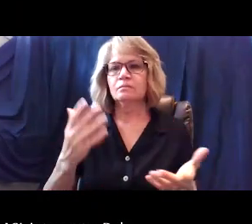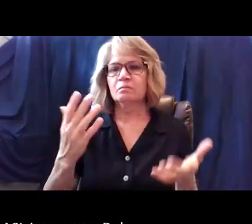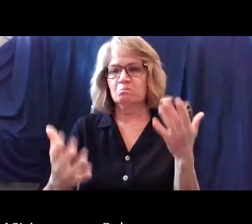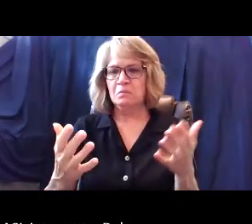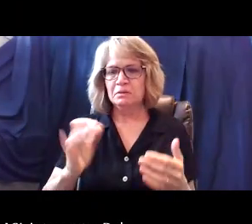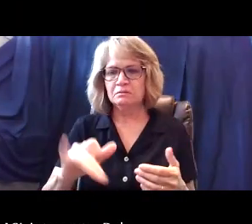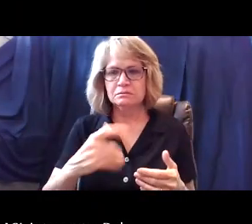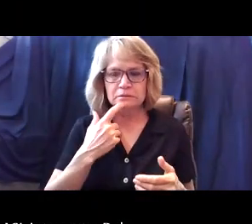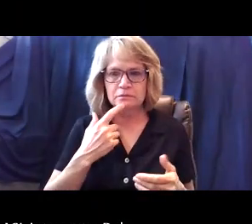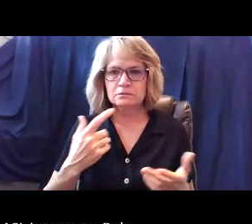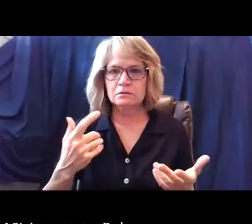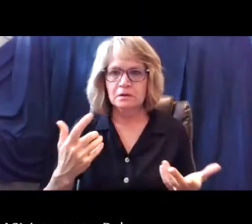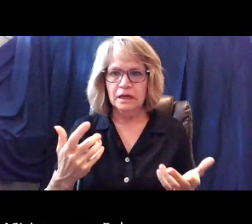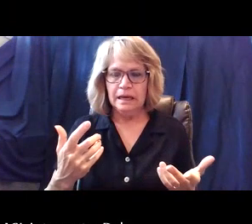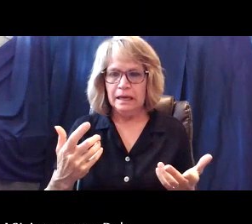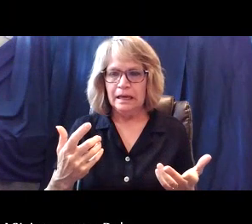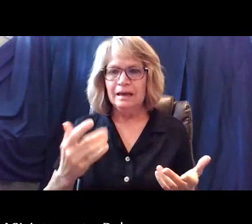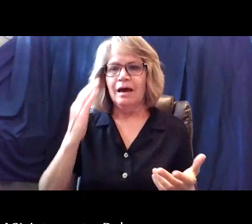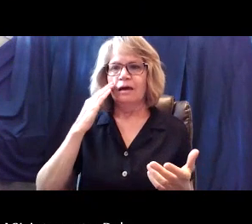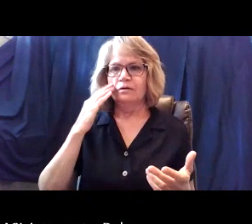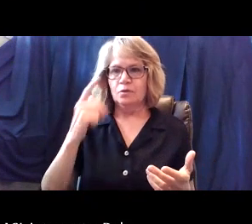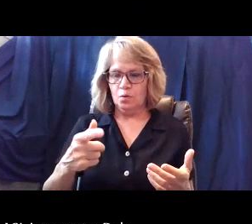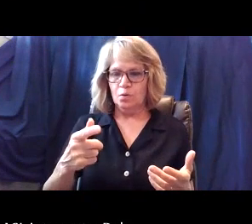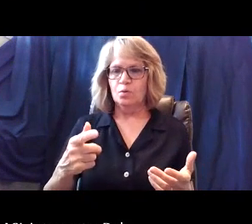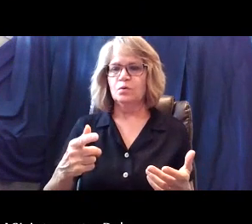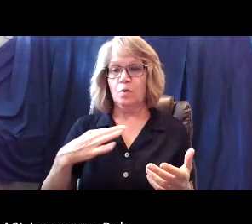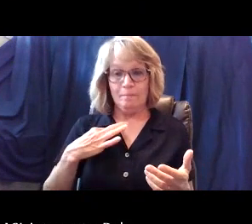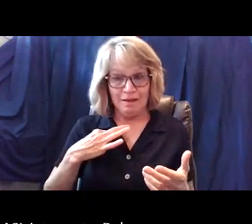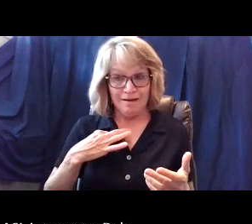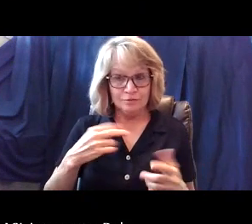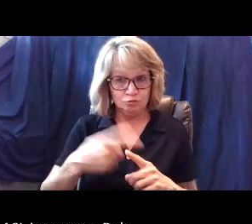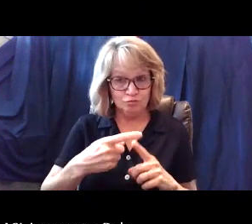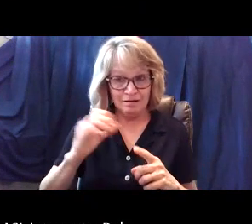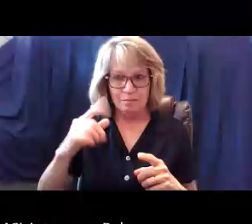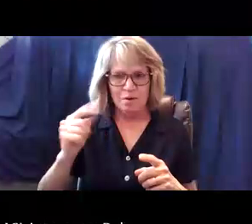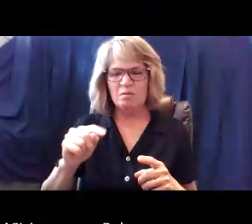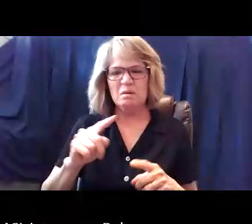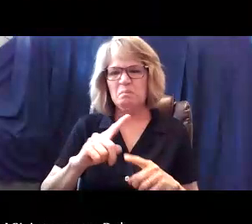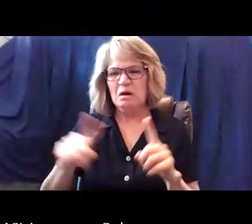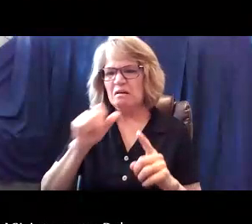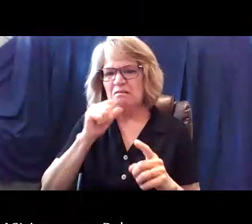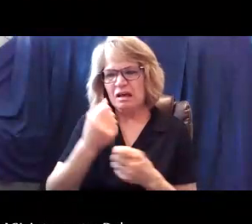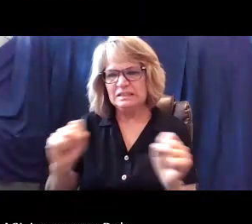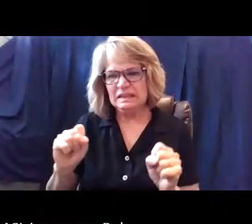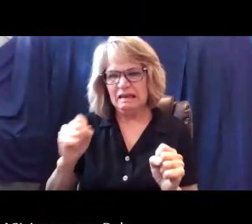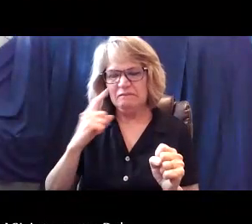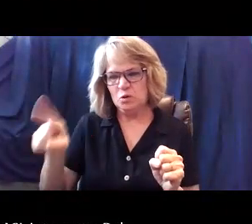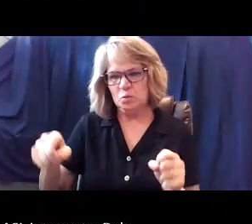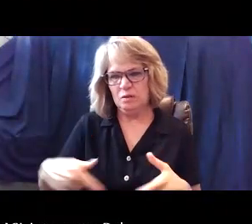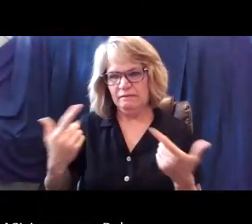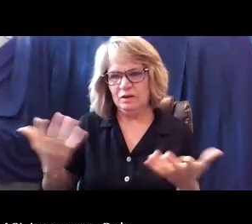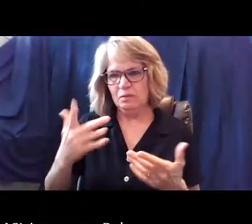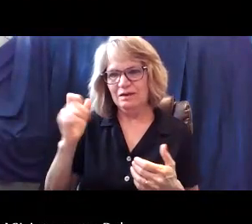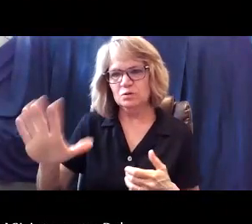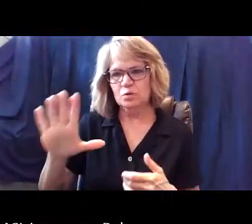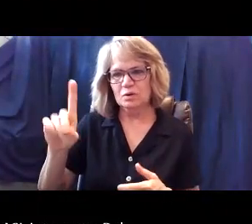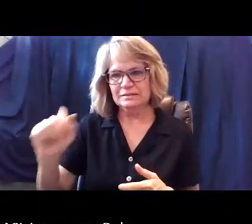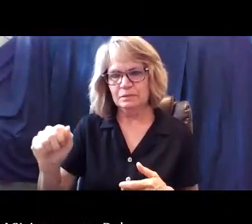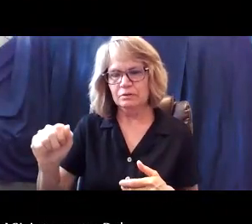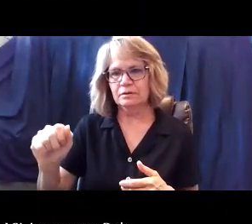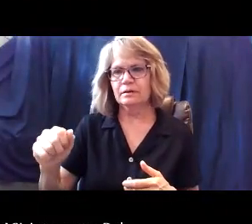you know, I know you're applying to rent here to this apartment, but I don't think it's safe for you to live here because of your disability. So I'm going to deny